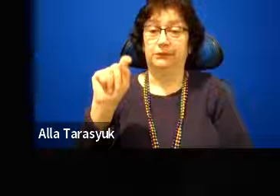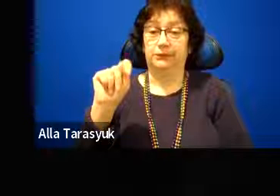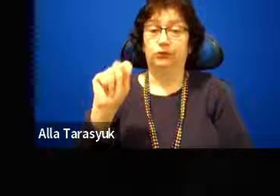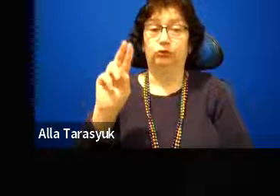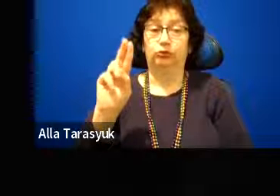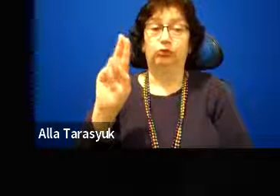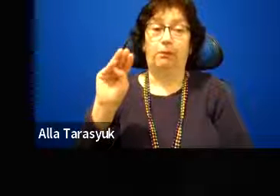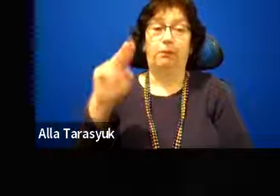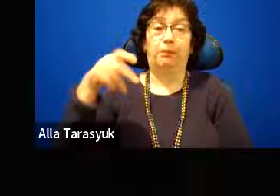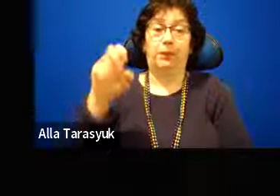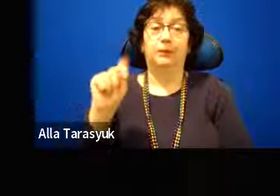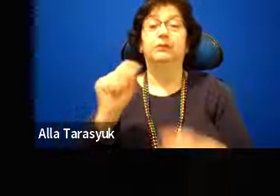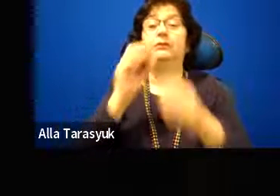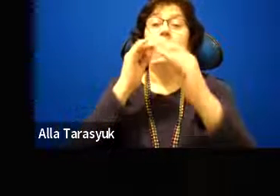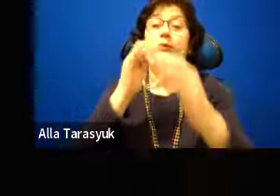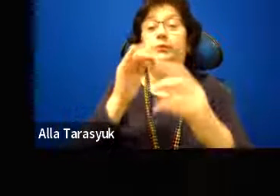Trumpet.